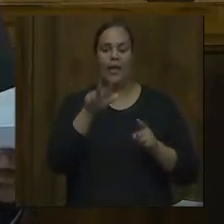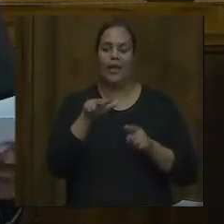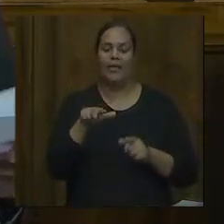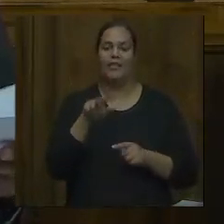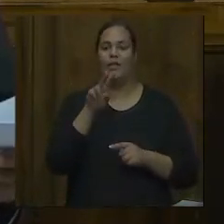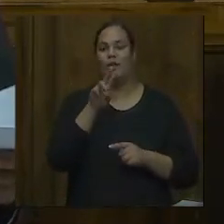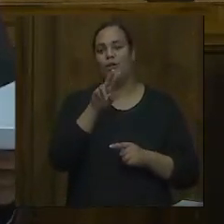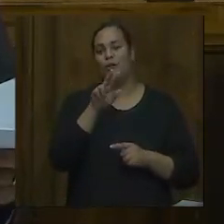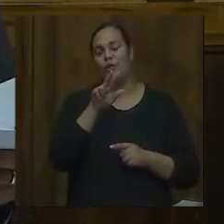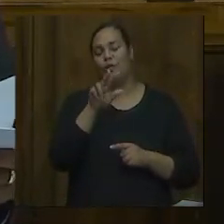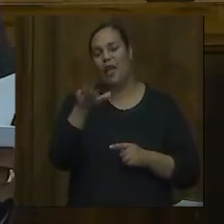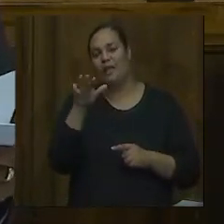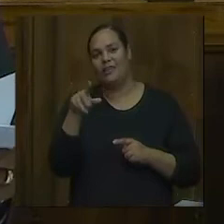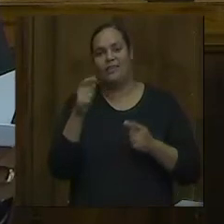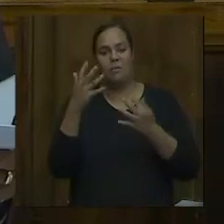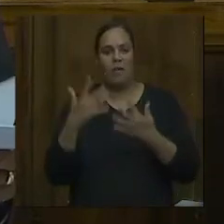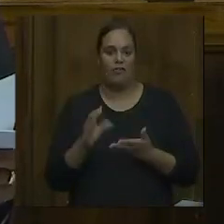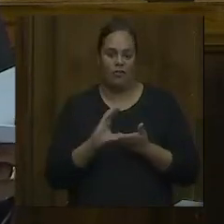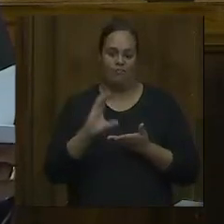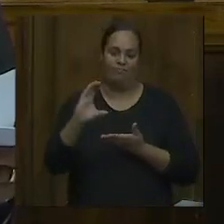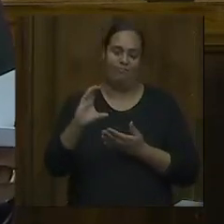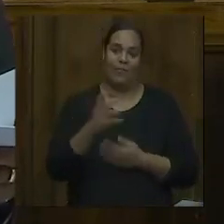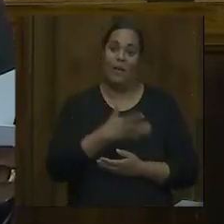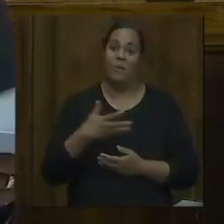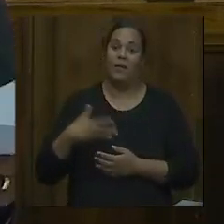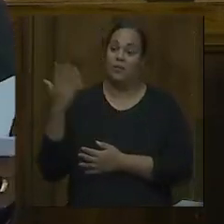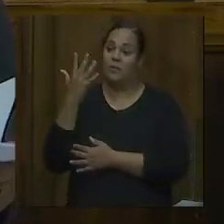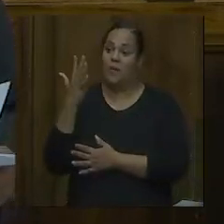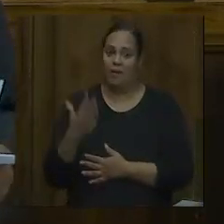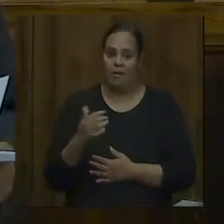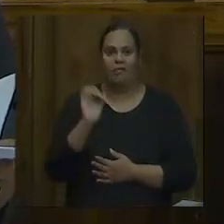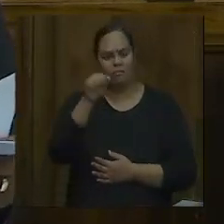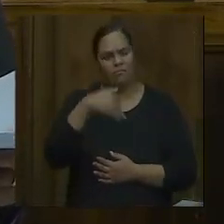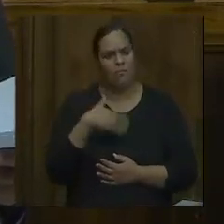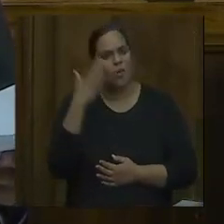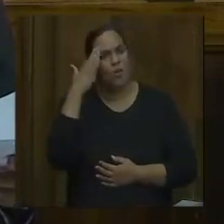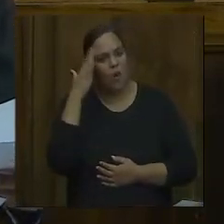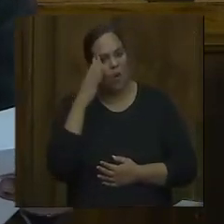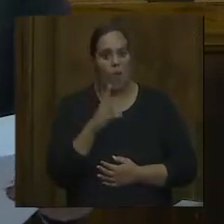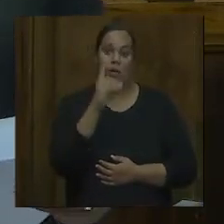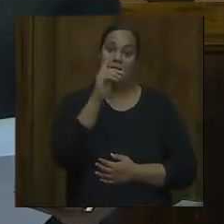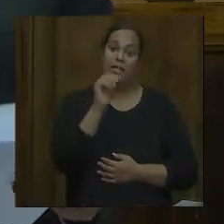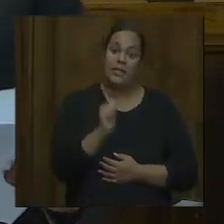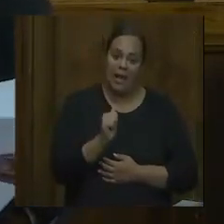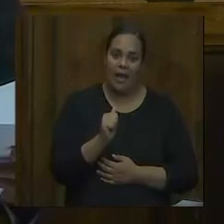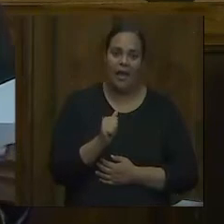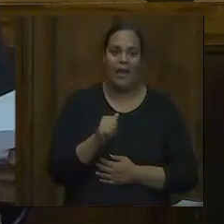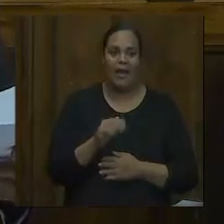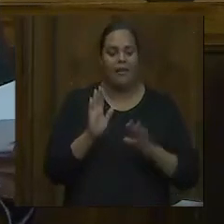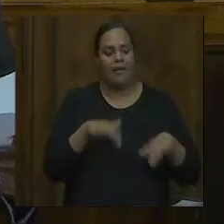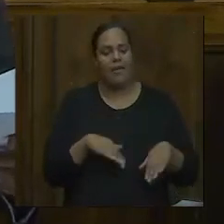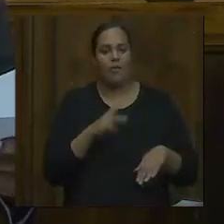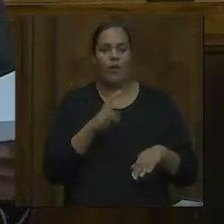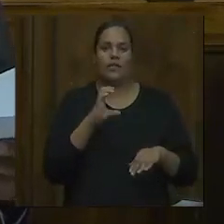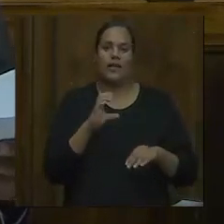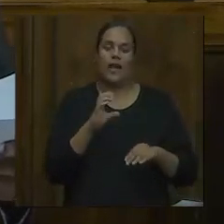2018-2019 budget allocation. Madam Speaker, I know that the DA-led Western Cape government